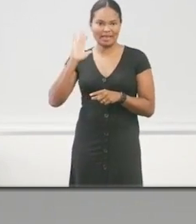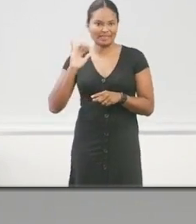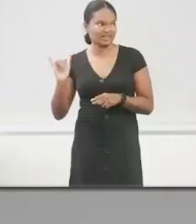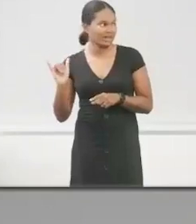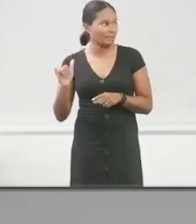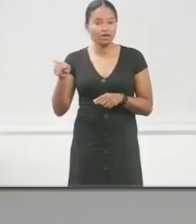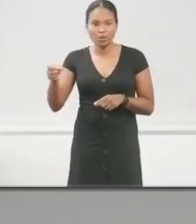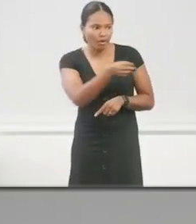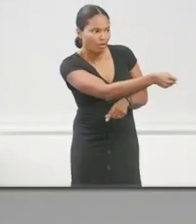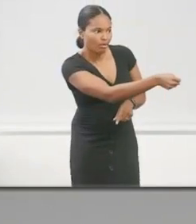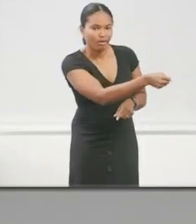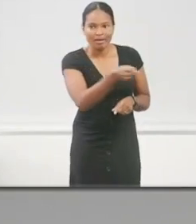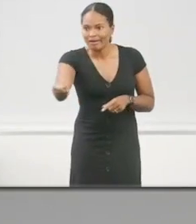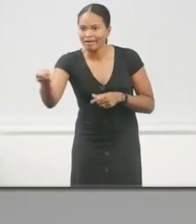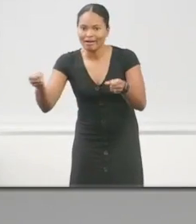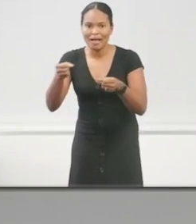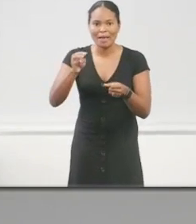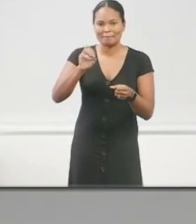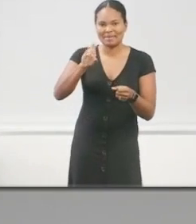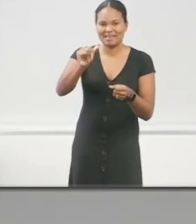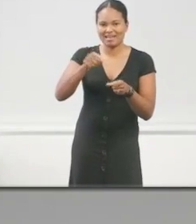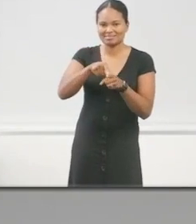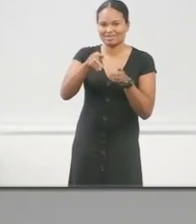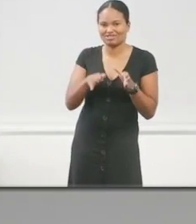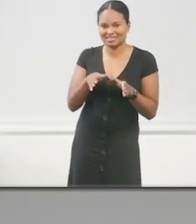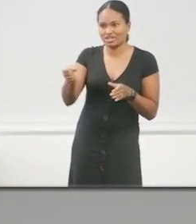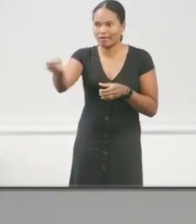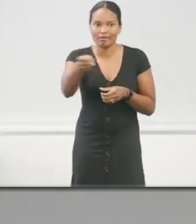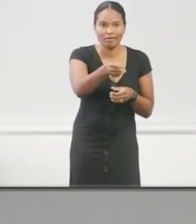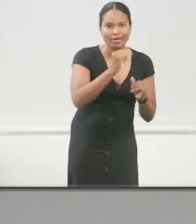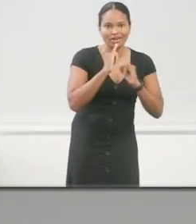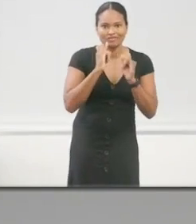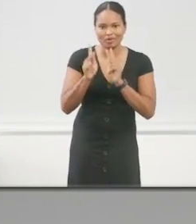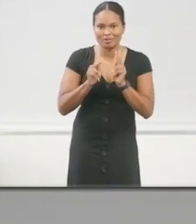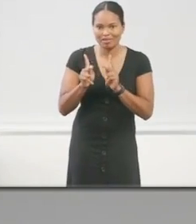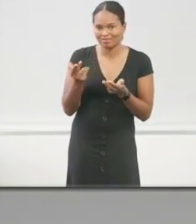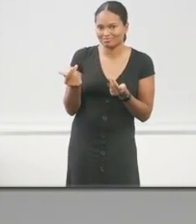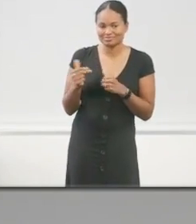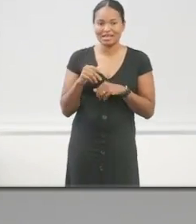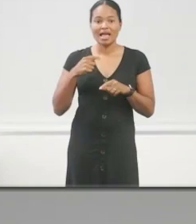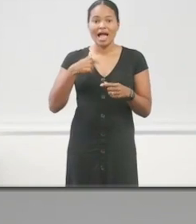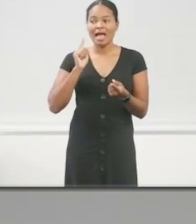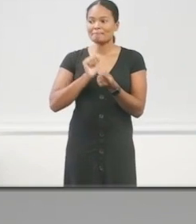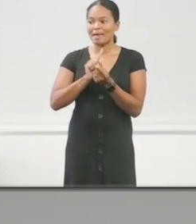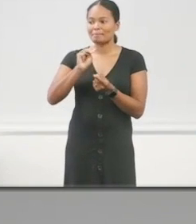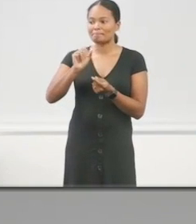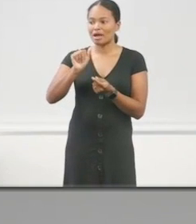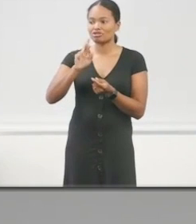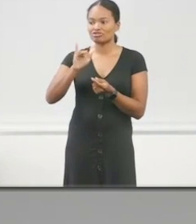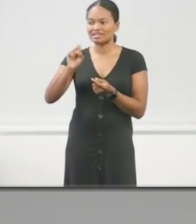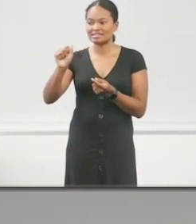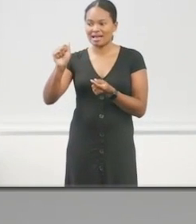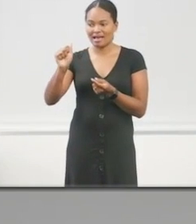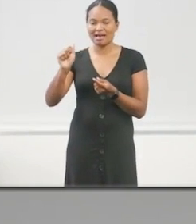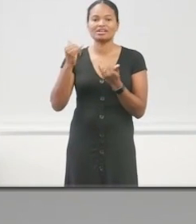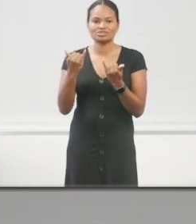shoving the microphone into people's faces. But when I met Marissa today and saw that she was here, I said, we've